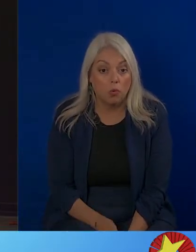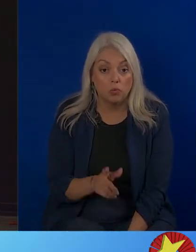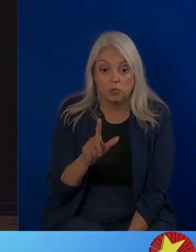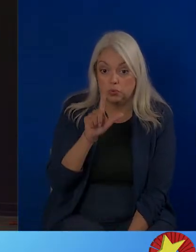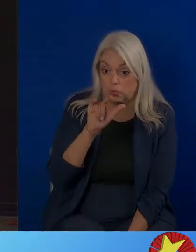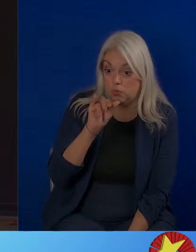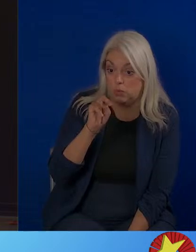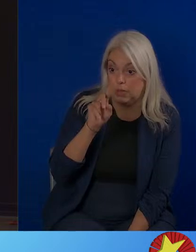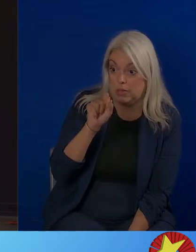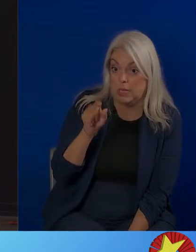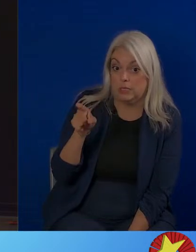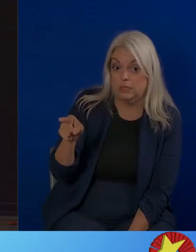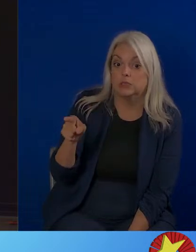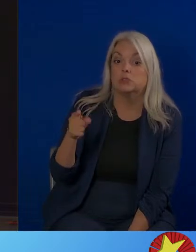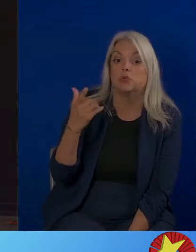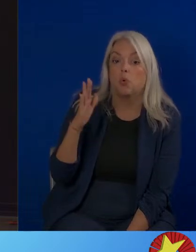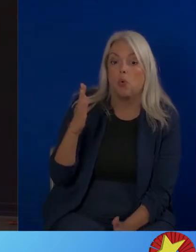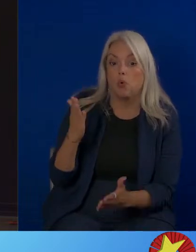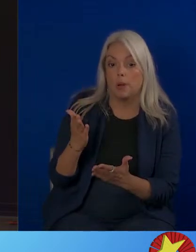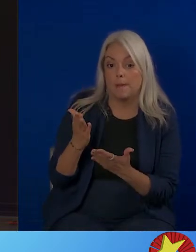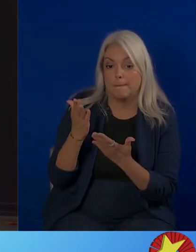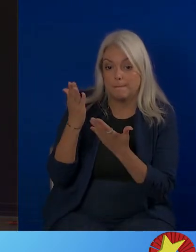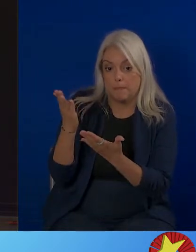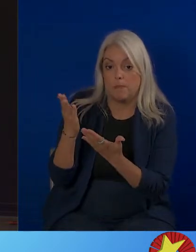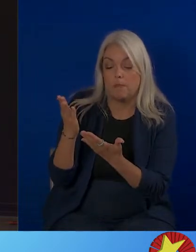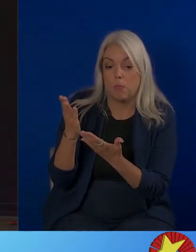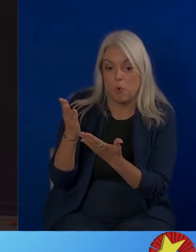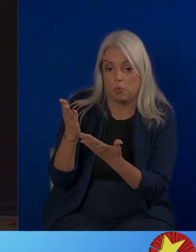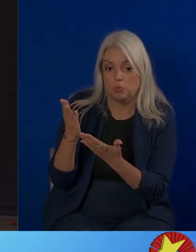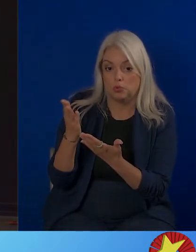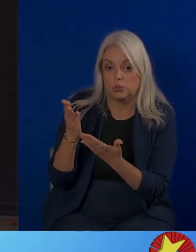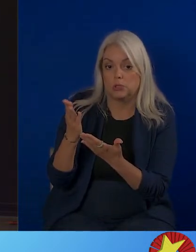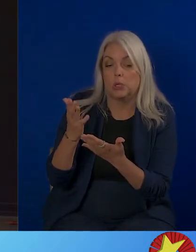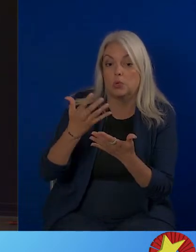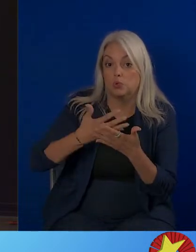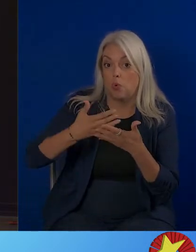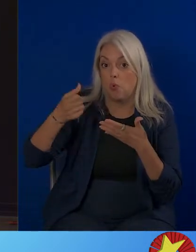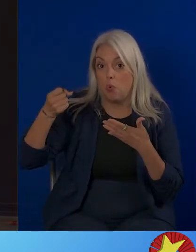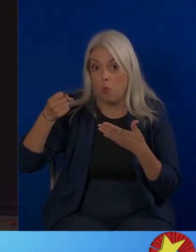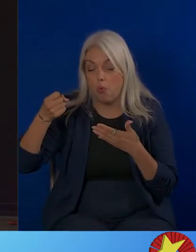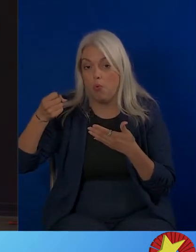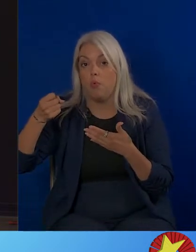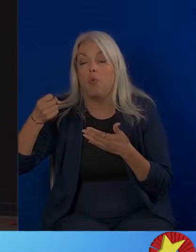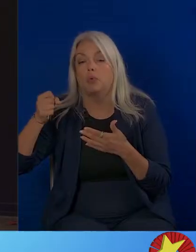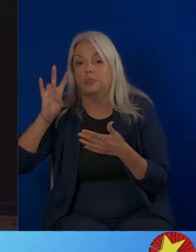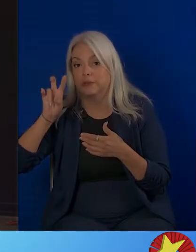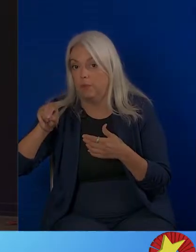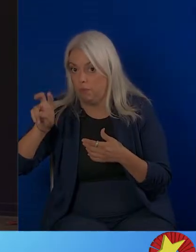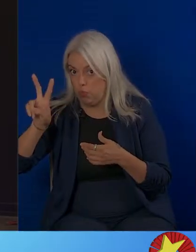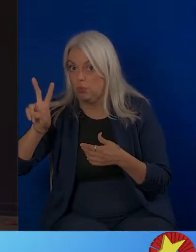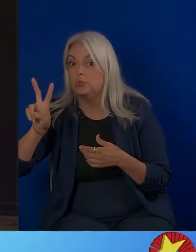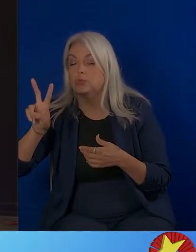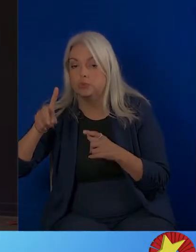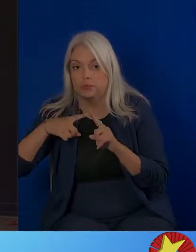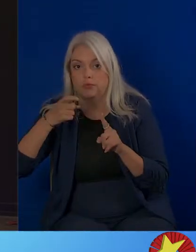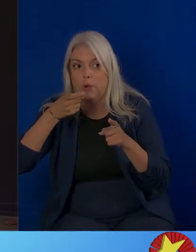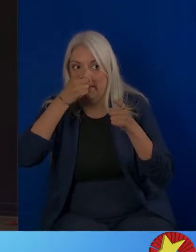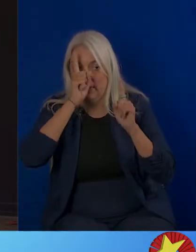Linda Bove has Correct. already made a motion to remove 7.2 from the consent